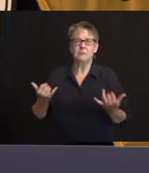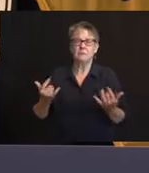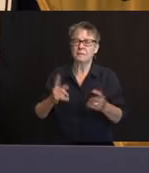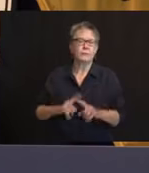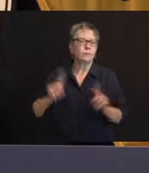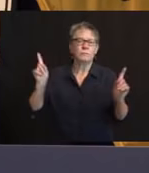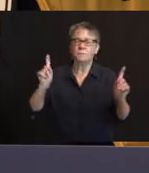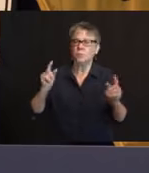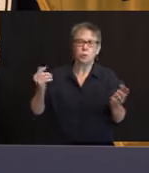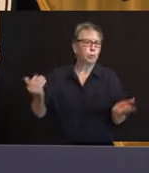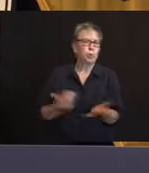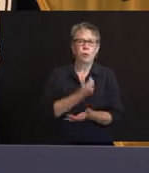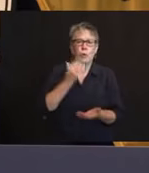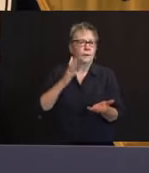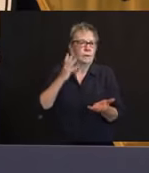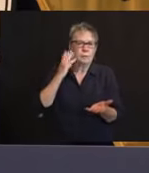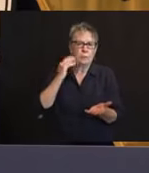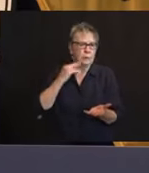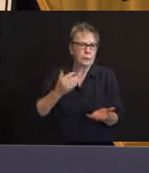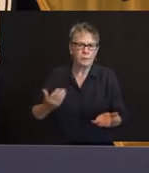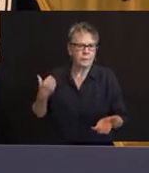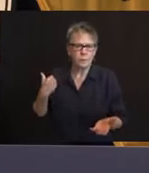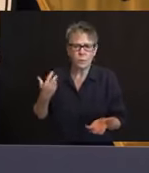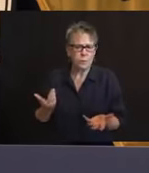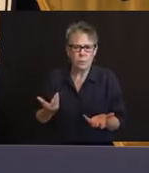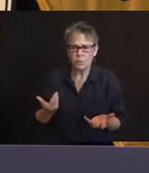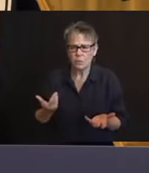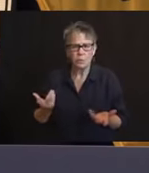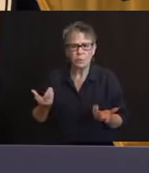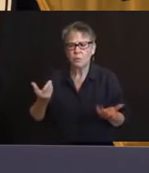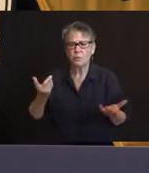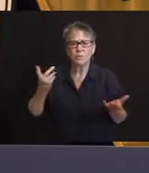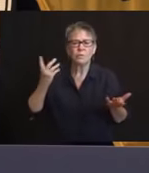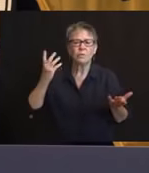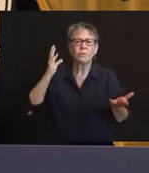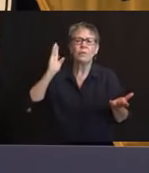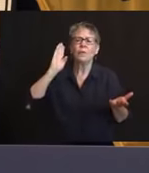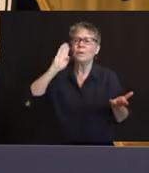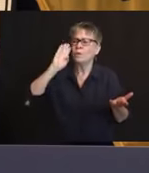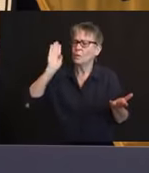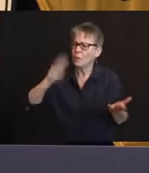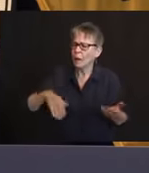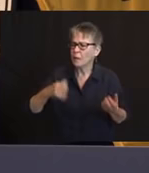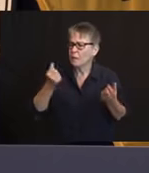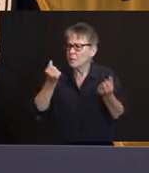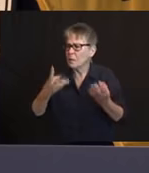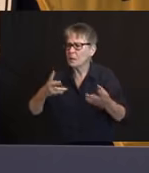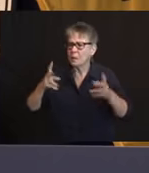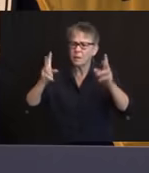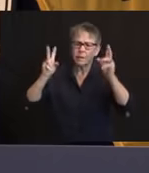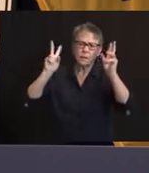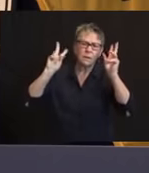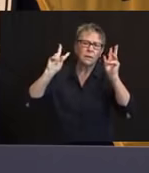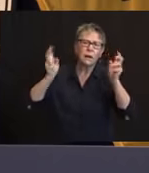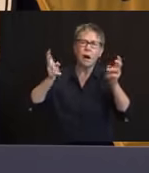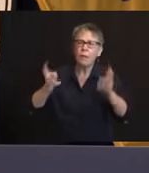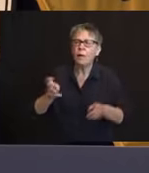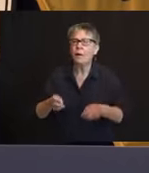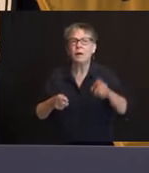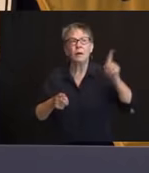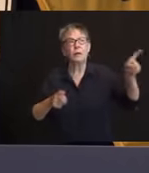president and I would be in a different place on. But I want to reiterate what I just said a minute ago. We did